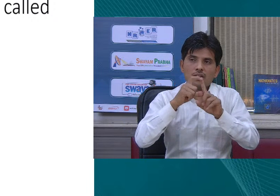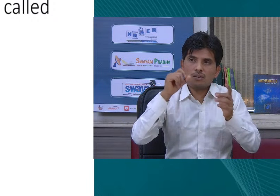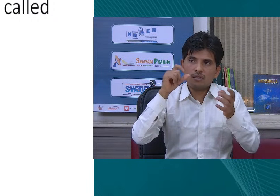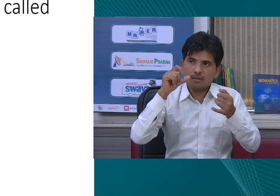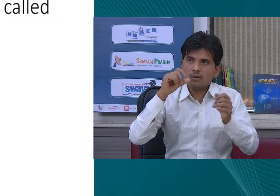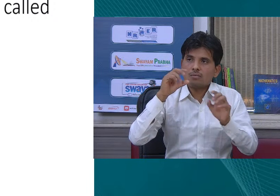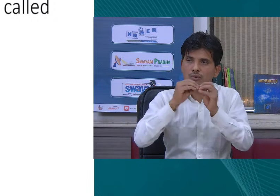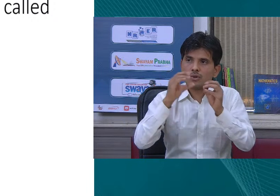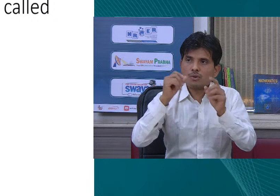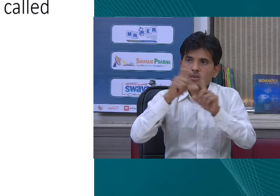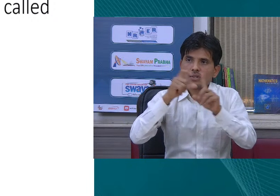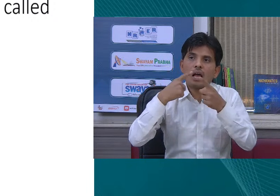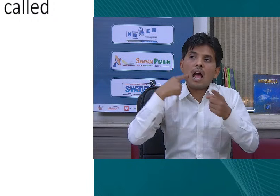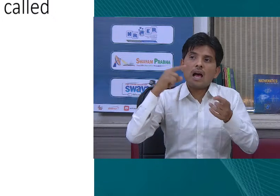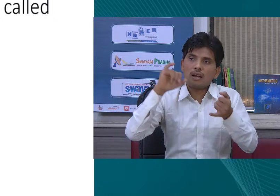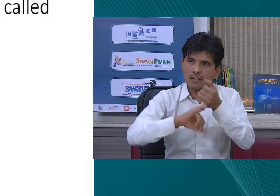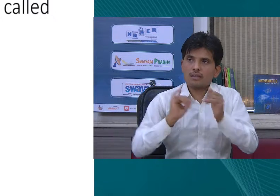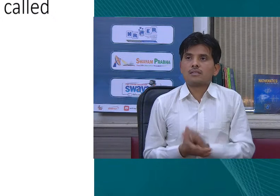our